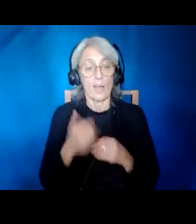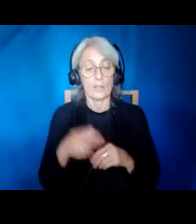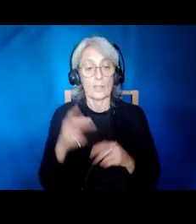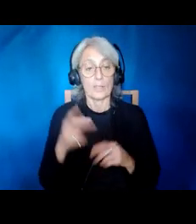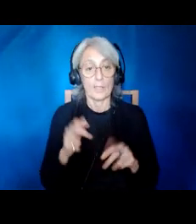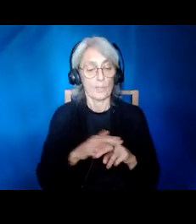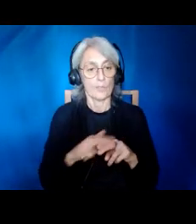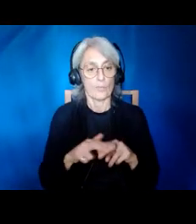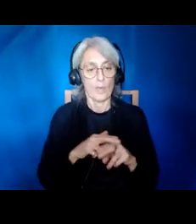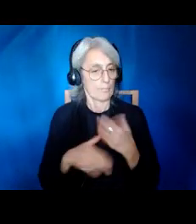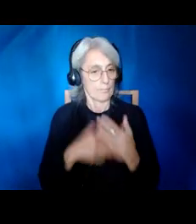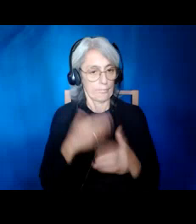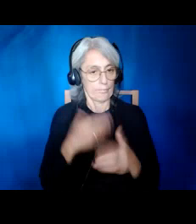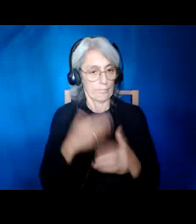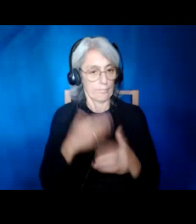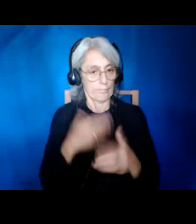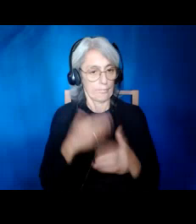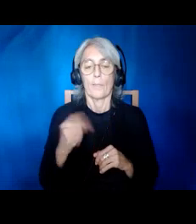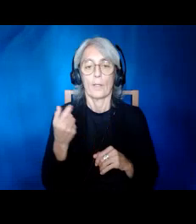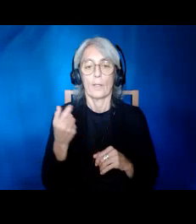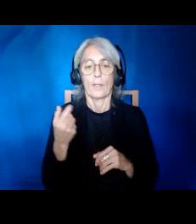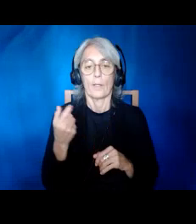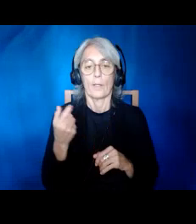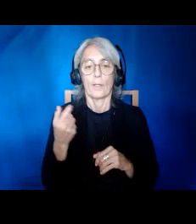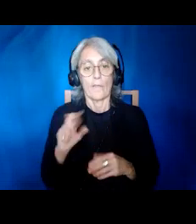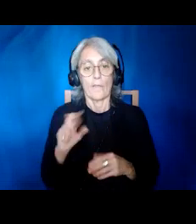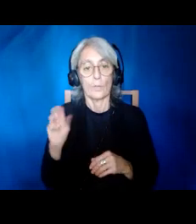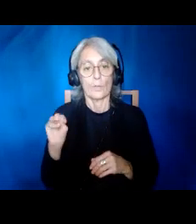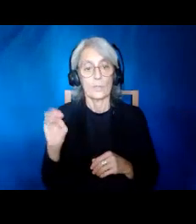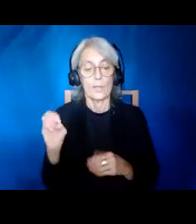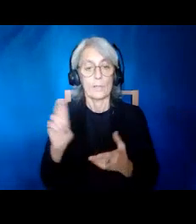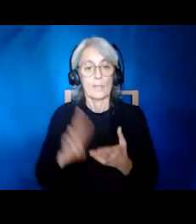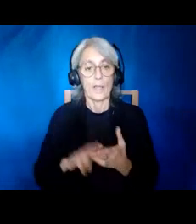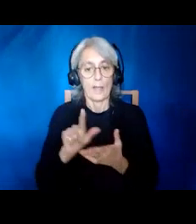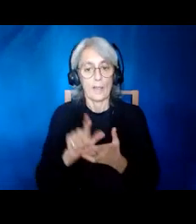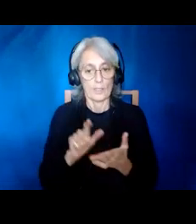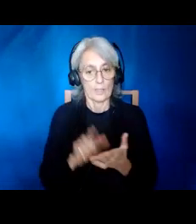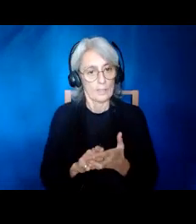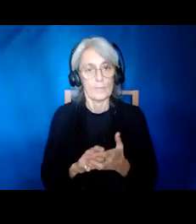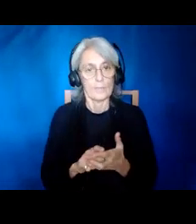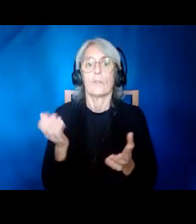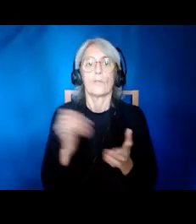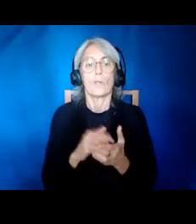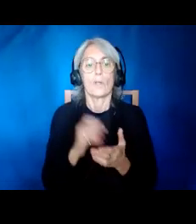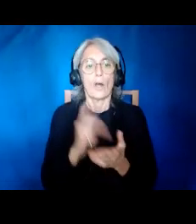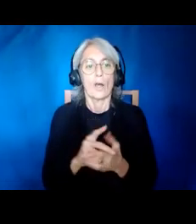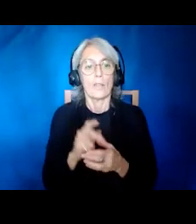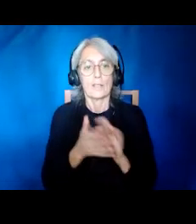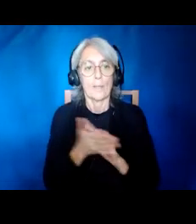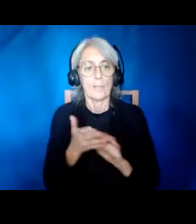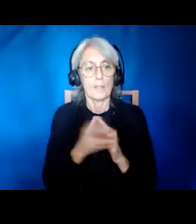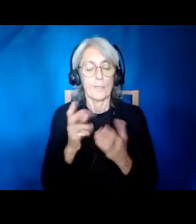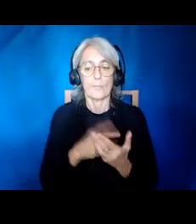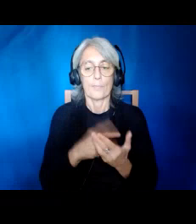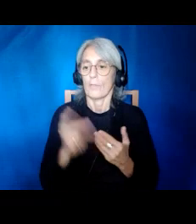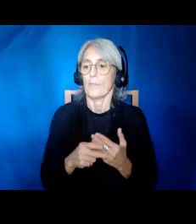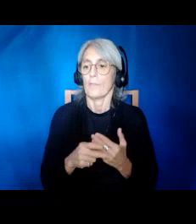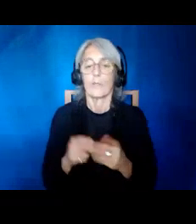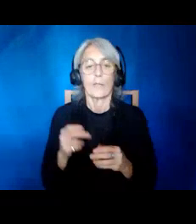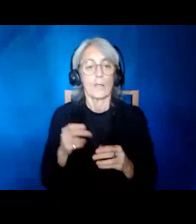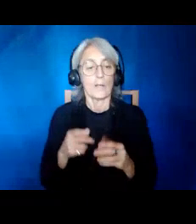September 19th, Governor Newsom signed legislation approving reauthorization of the Cap and Invest program, securing a historic commitment of $1